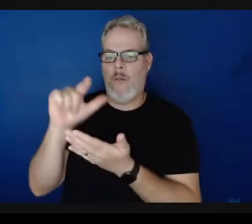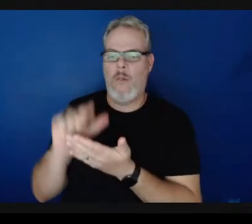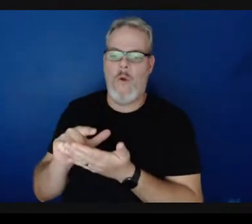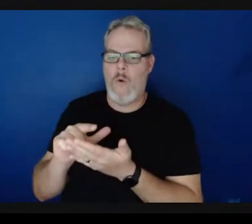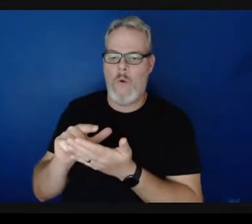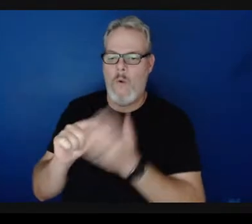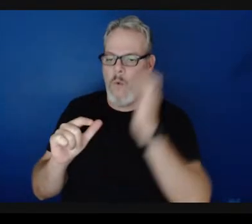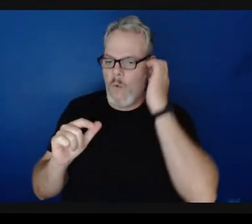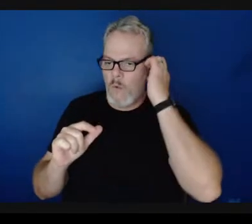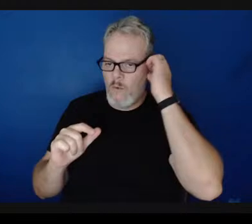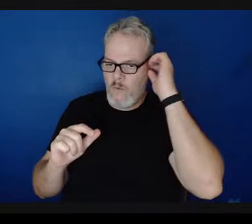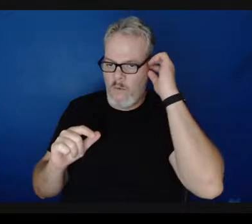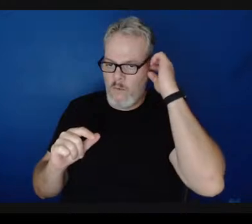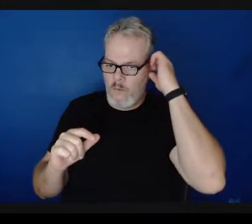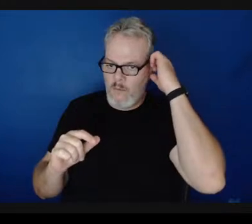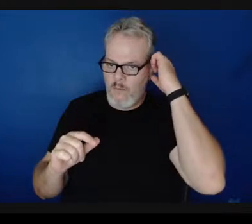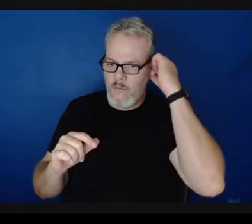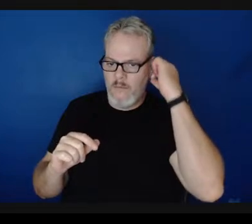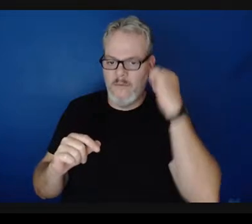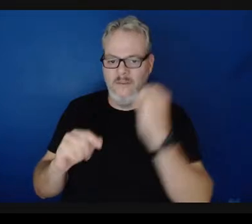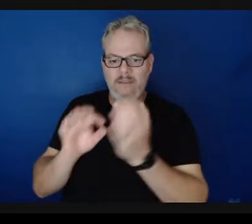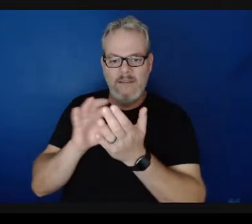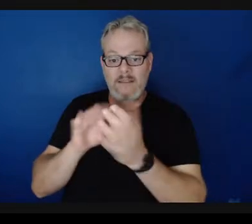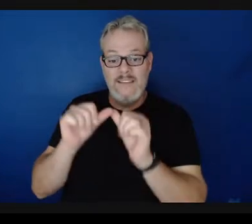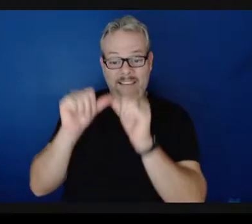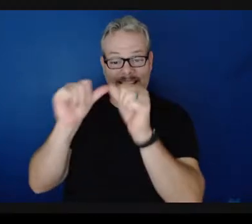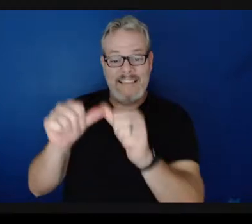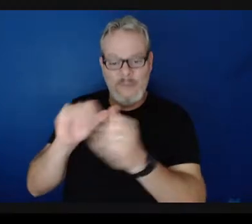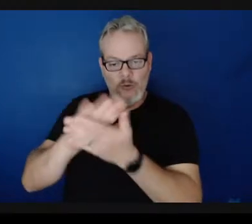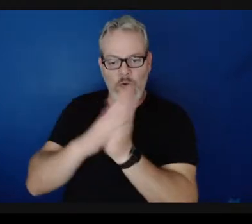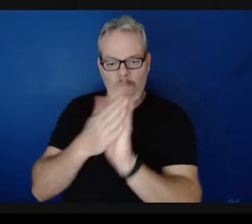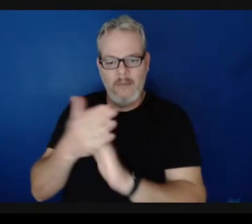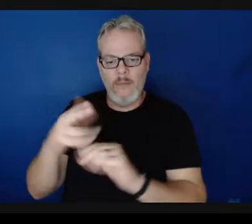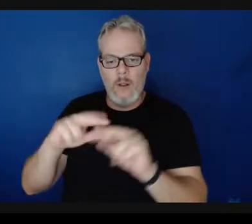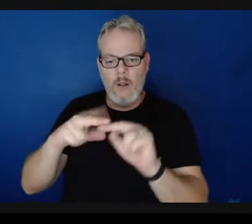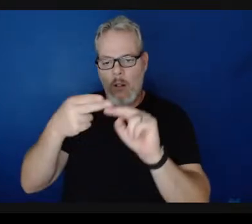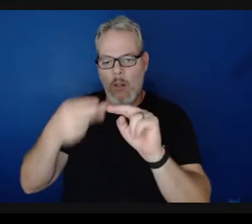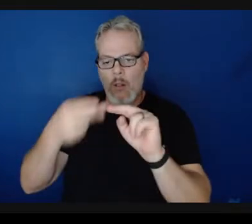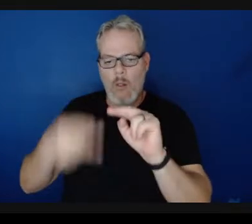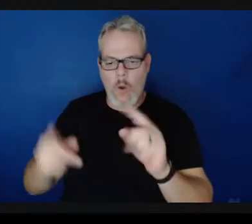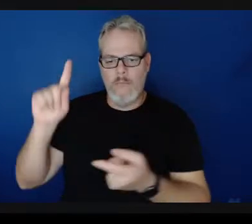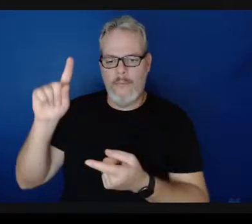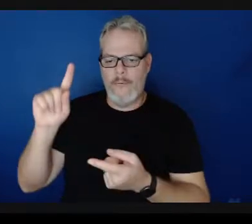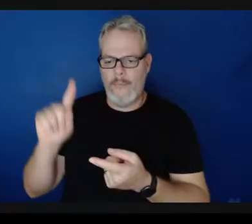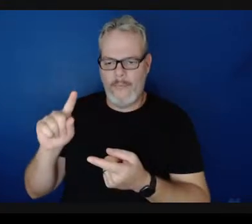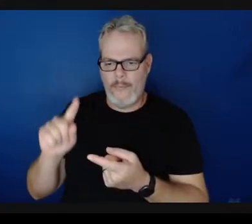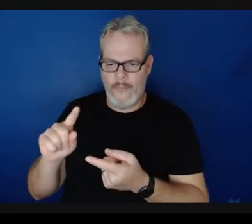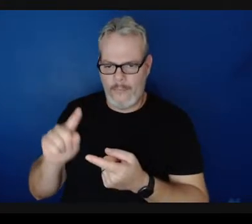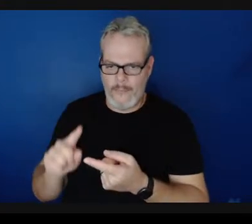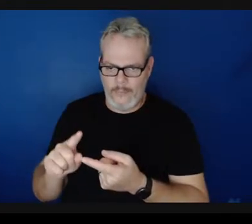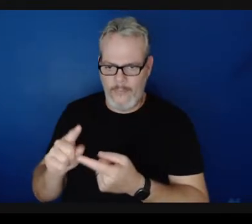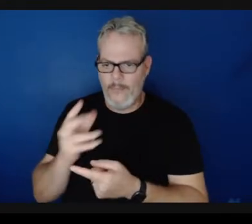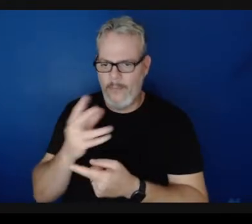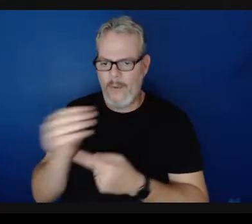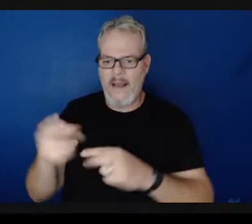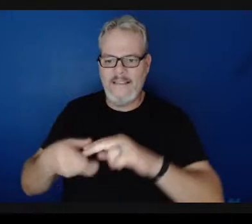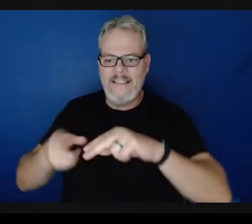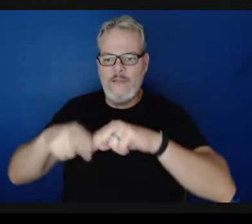rift zones. They did note continued summit inflation and increased seismic